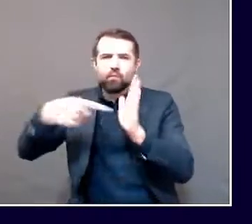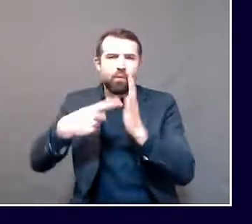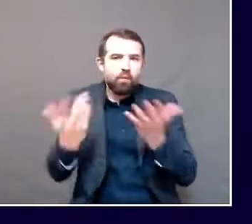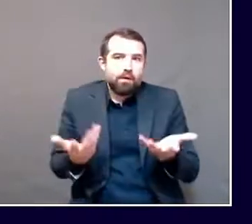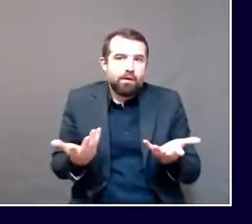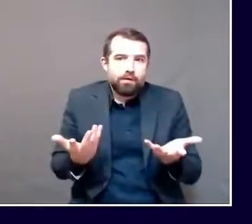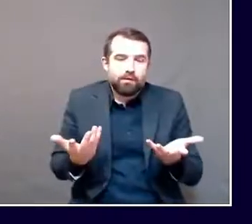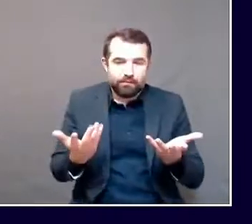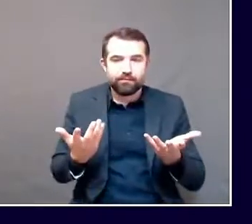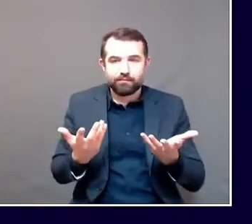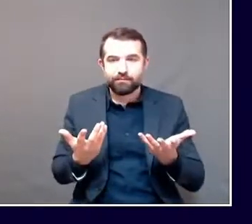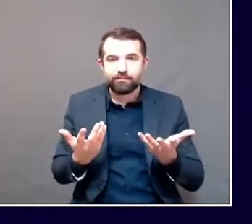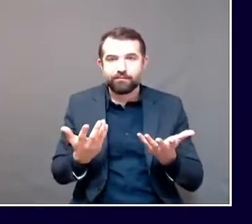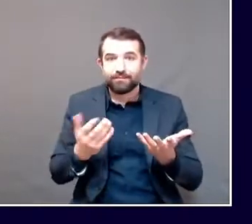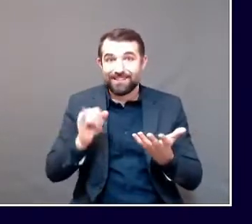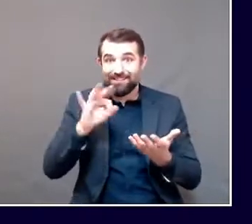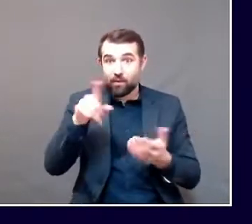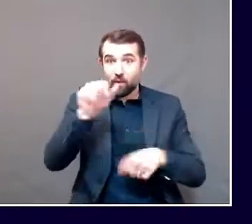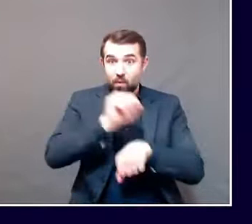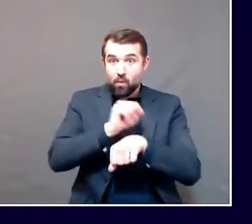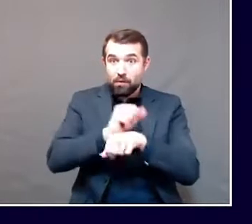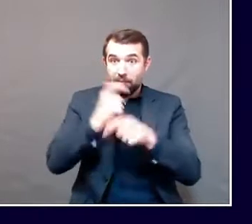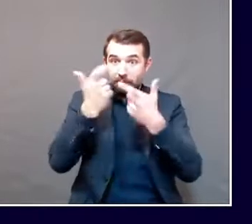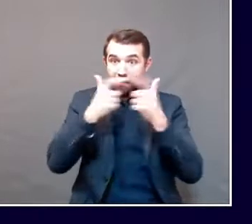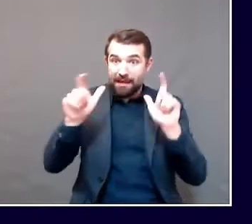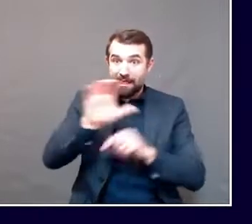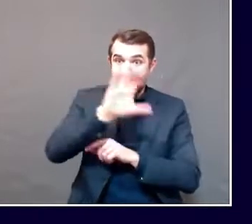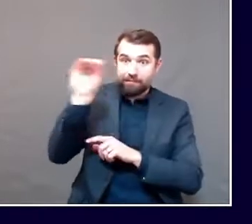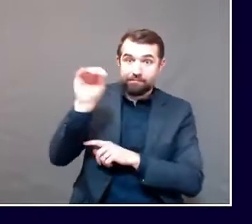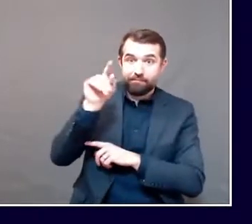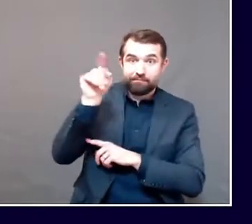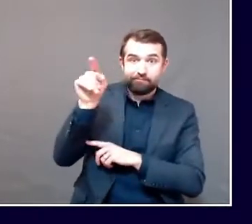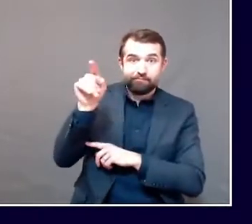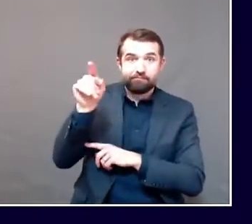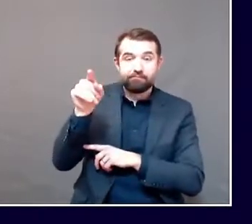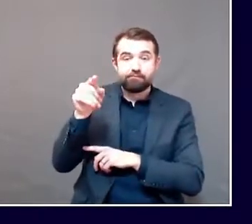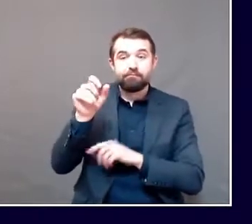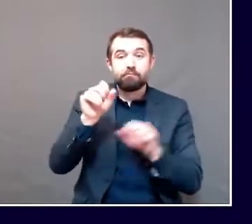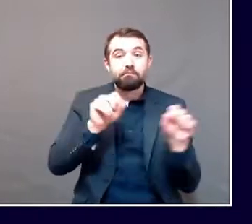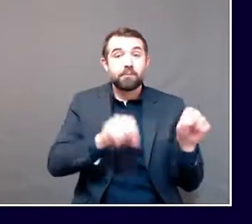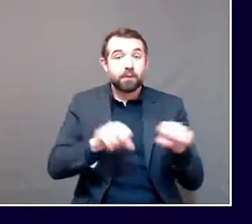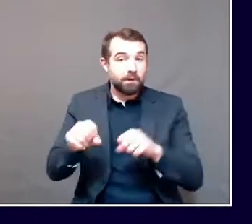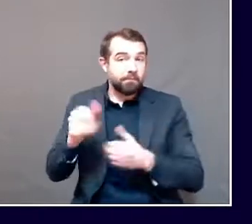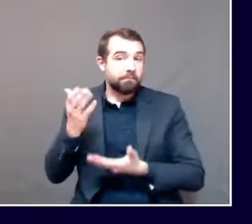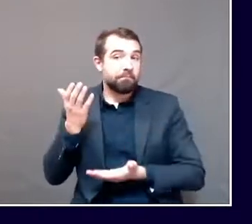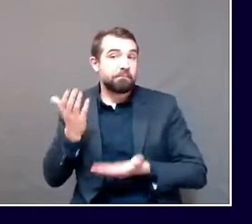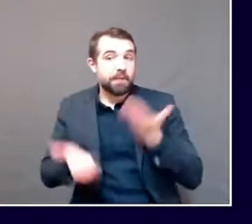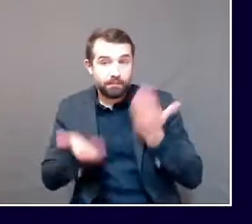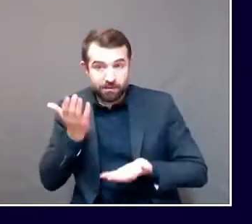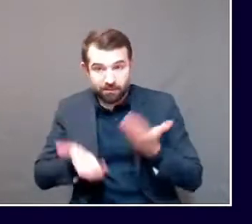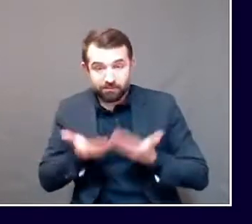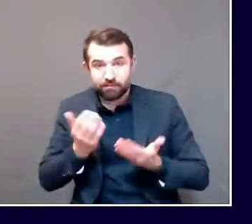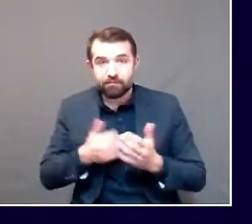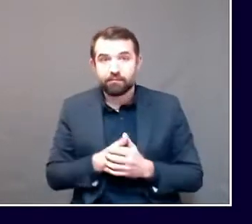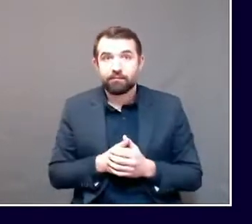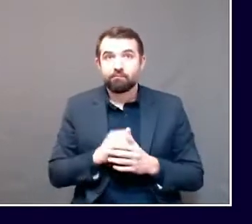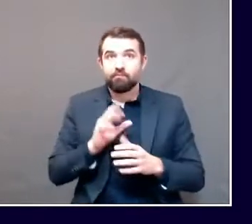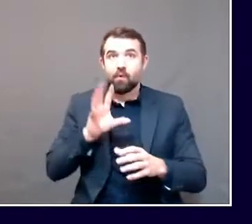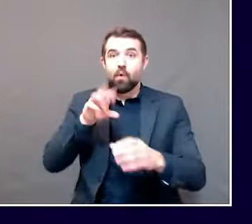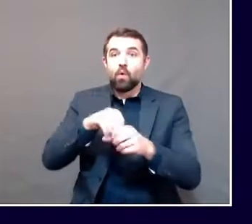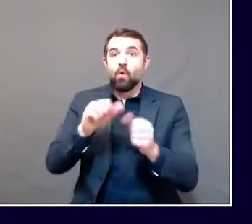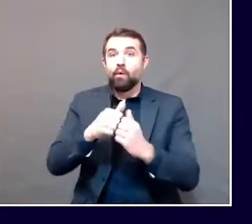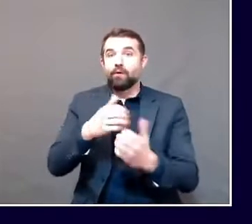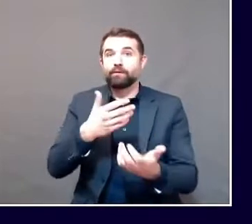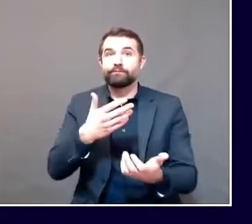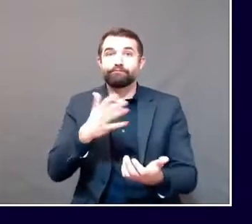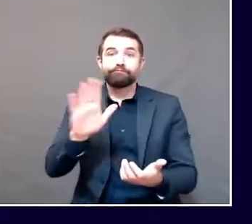If you happen to work at a large employer, it's probable that you may get vaccinated as part of an employee-sponsored effort. If